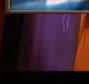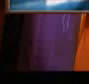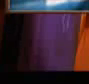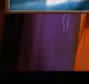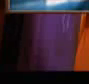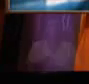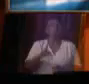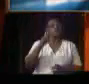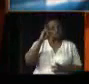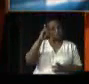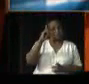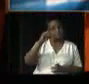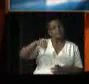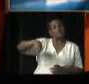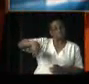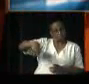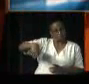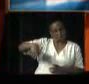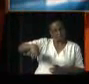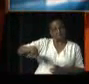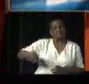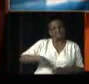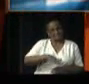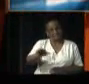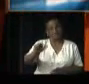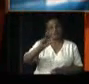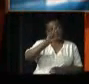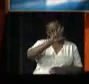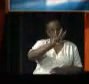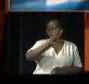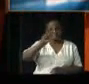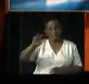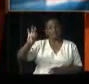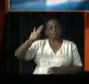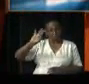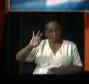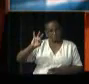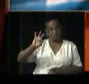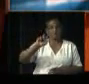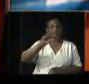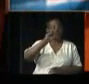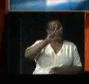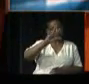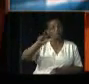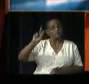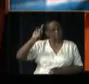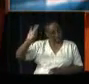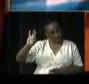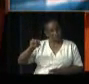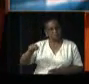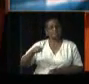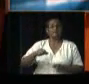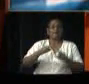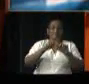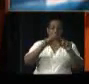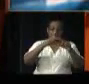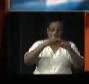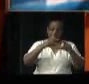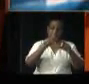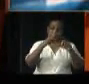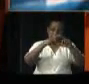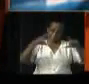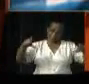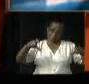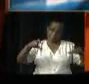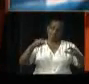Dominique Plouvier, Regional Director of World Wildlife Fund, WWF, presented a